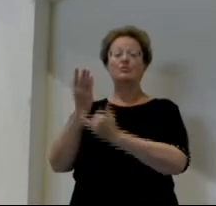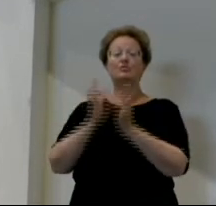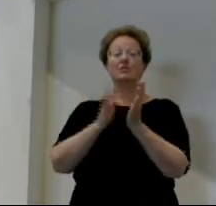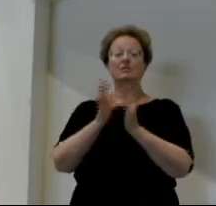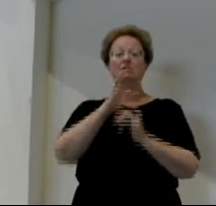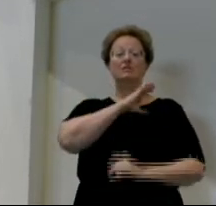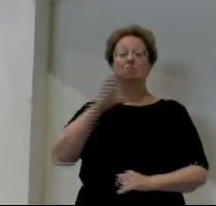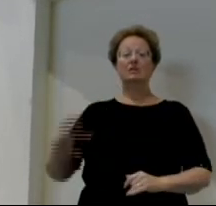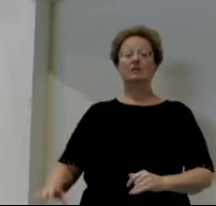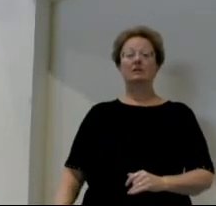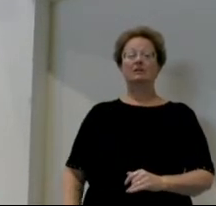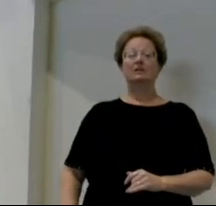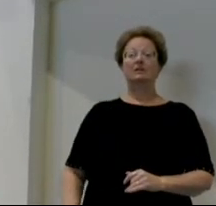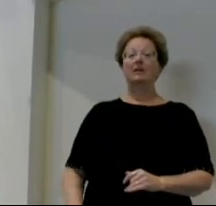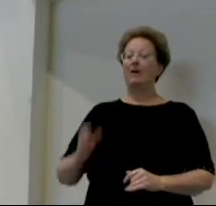And one wonderful day,